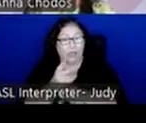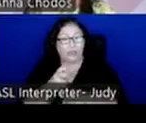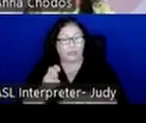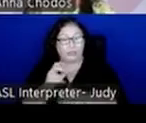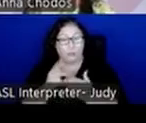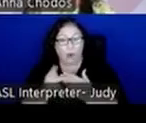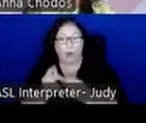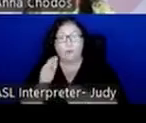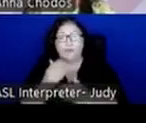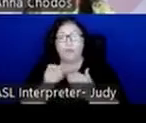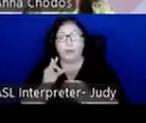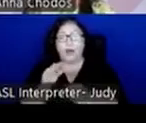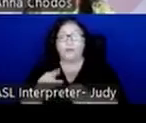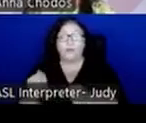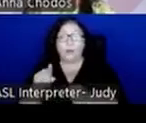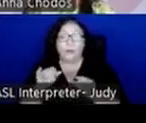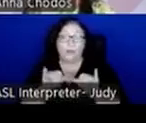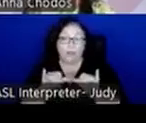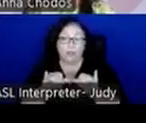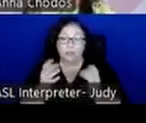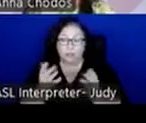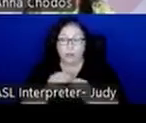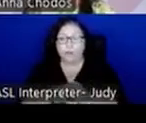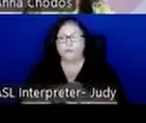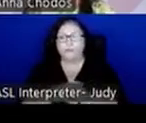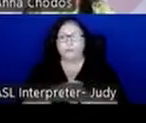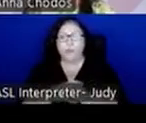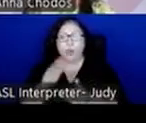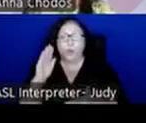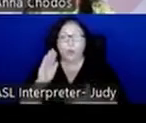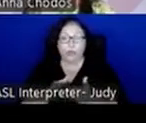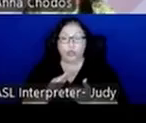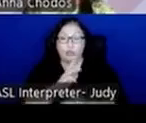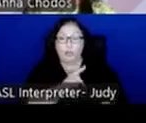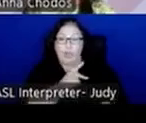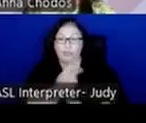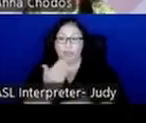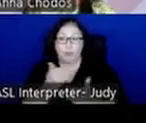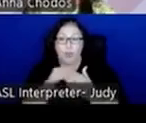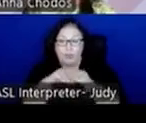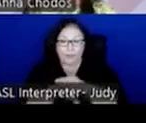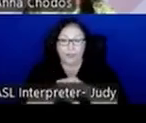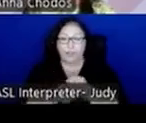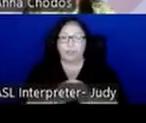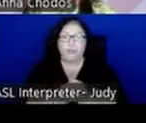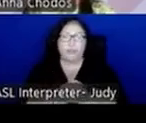were reduced patient readmissions, improved patient satisfaction,